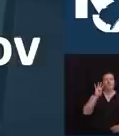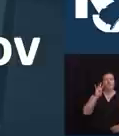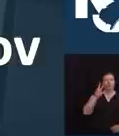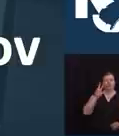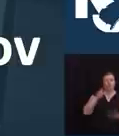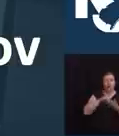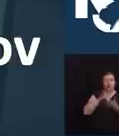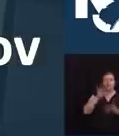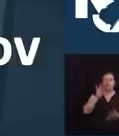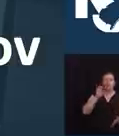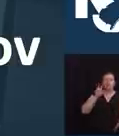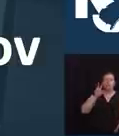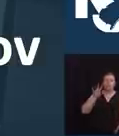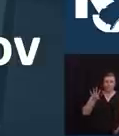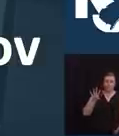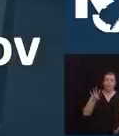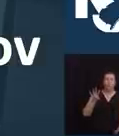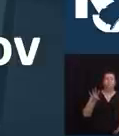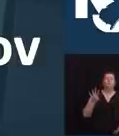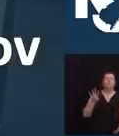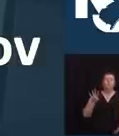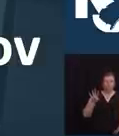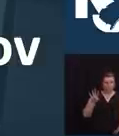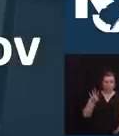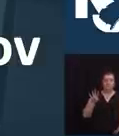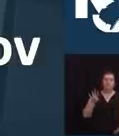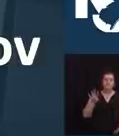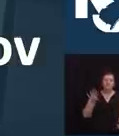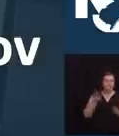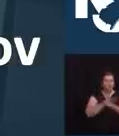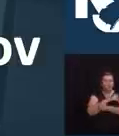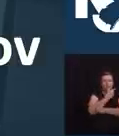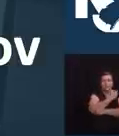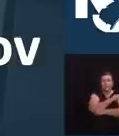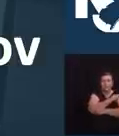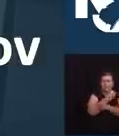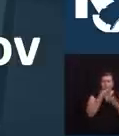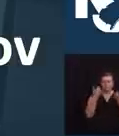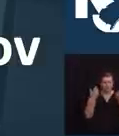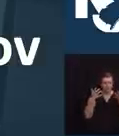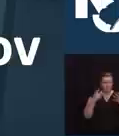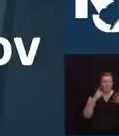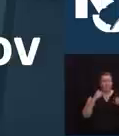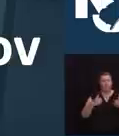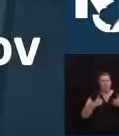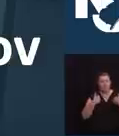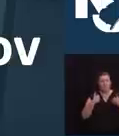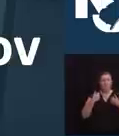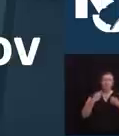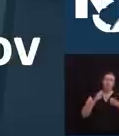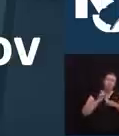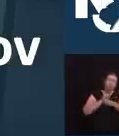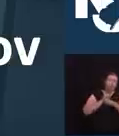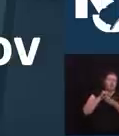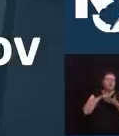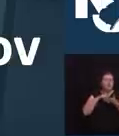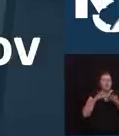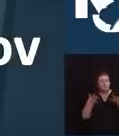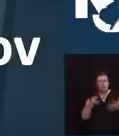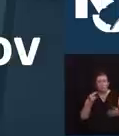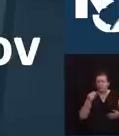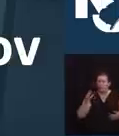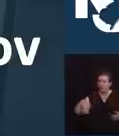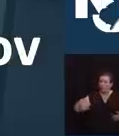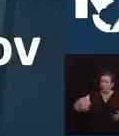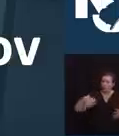4,843,934 fully vaccinated individuals who live, work, or study in New Jersey. If you are not yet counted in the numbers on the